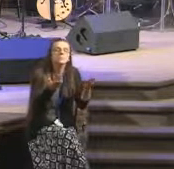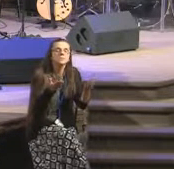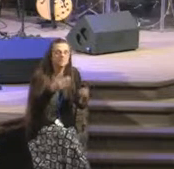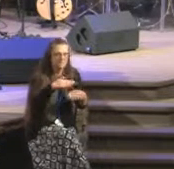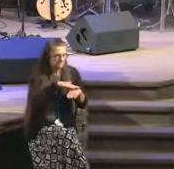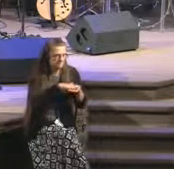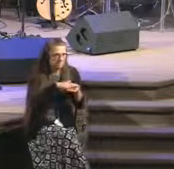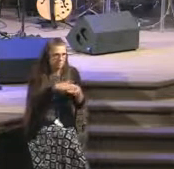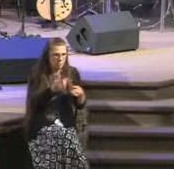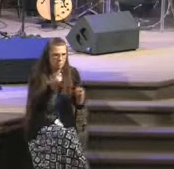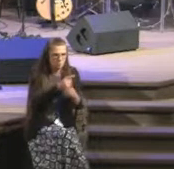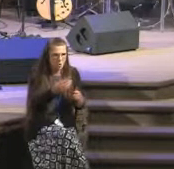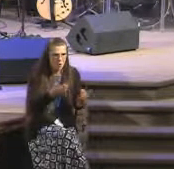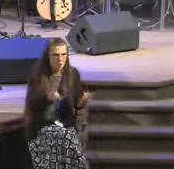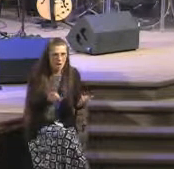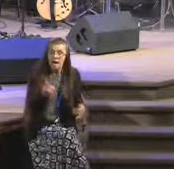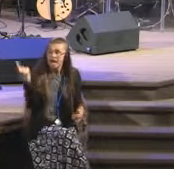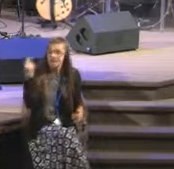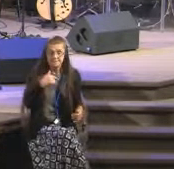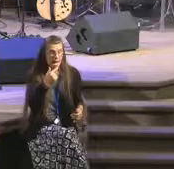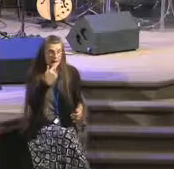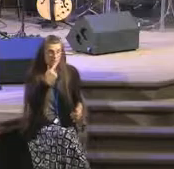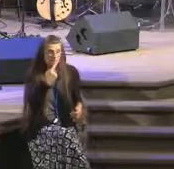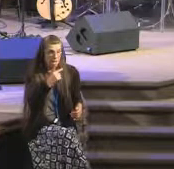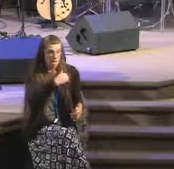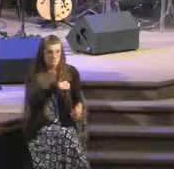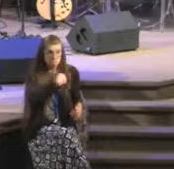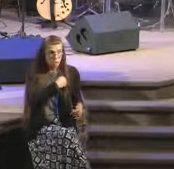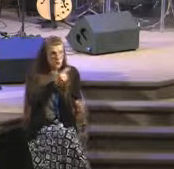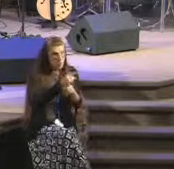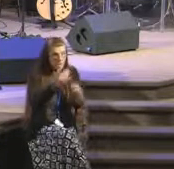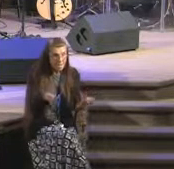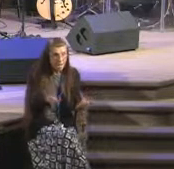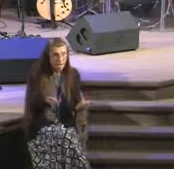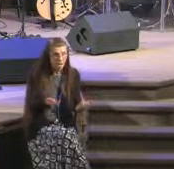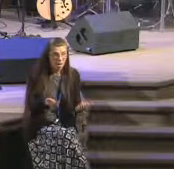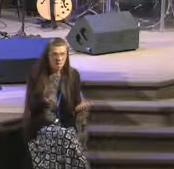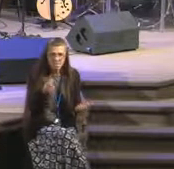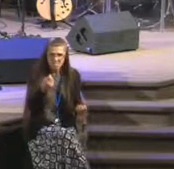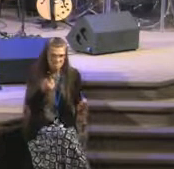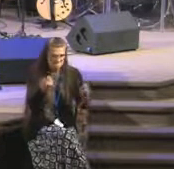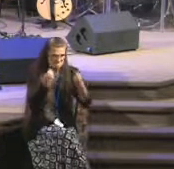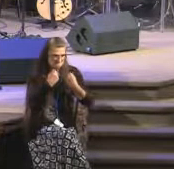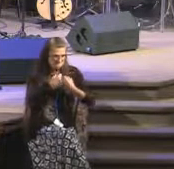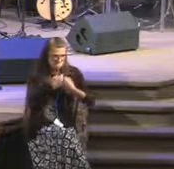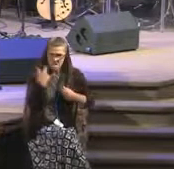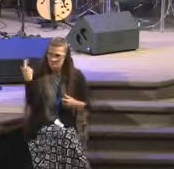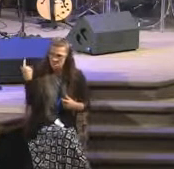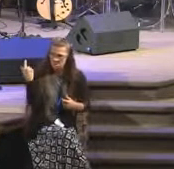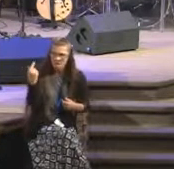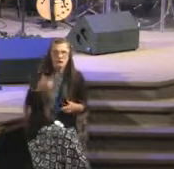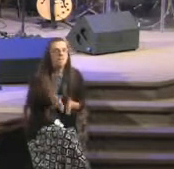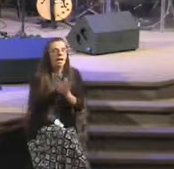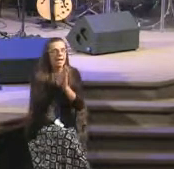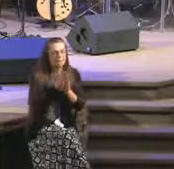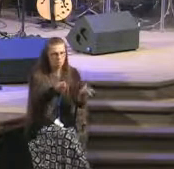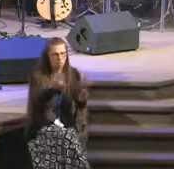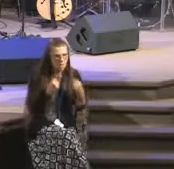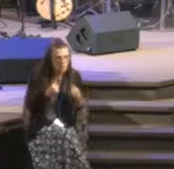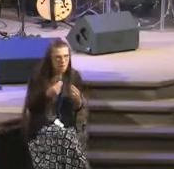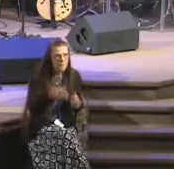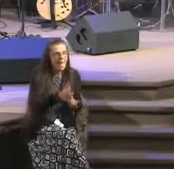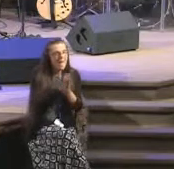wrong way. And I apologize right now for it. And if you ever get upset at me, I'm going to ask you to come